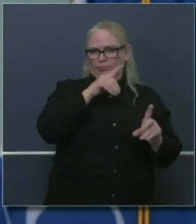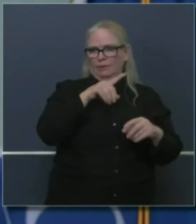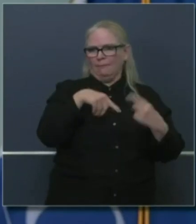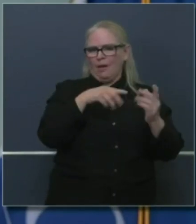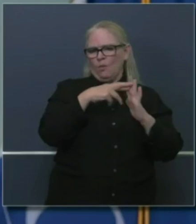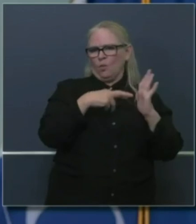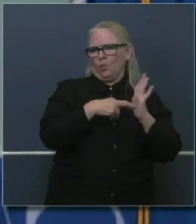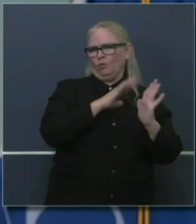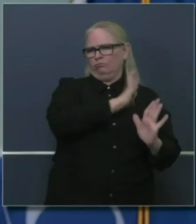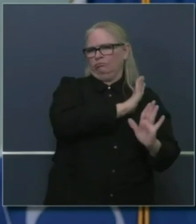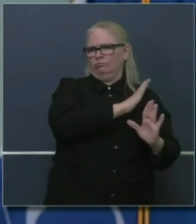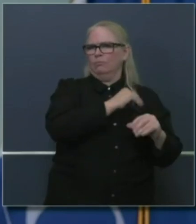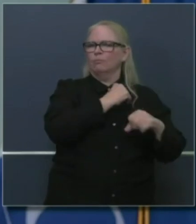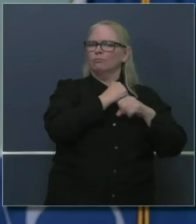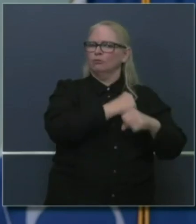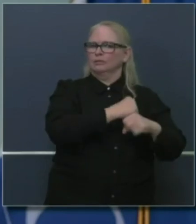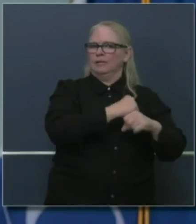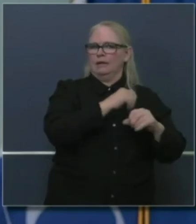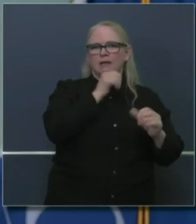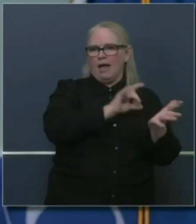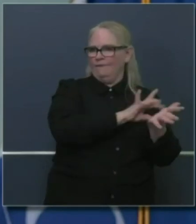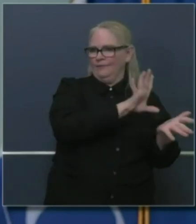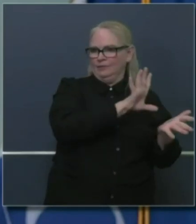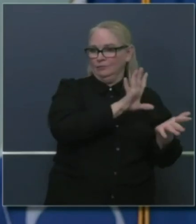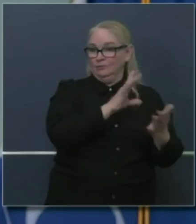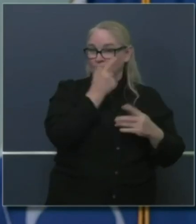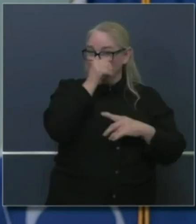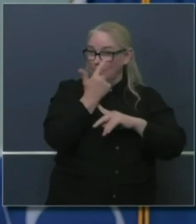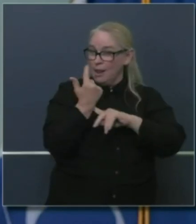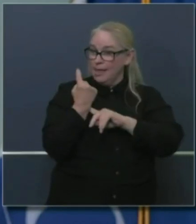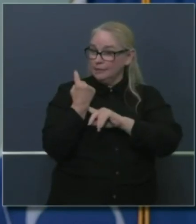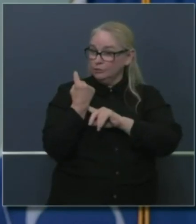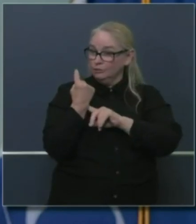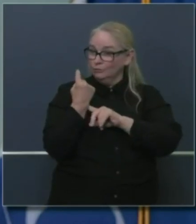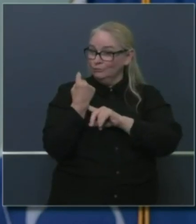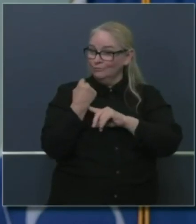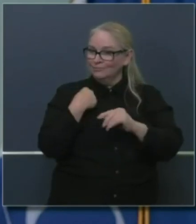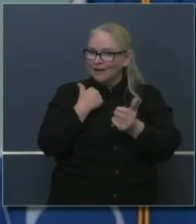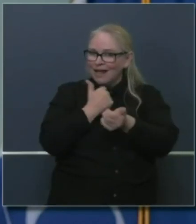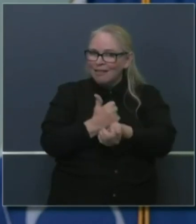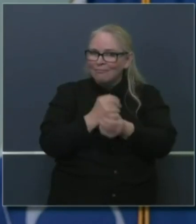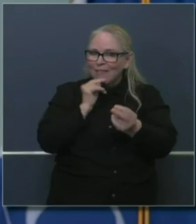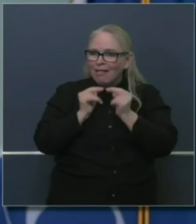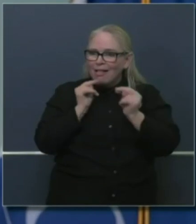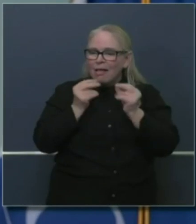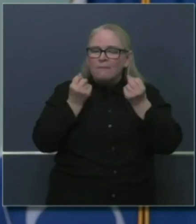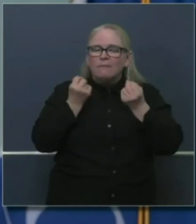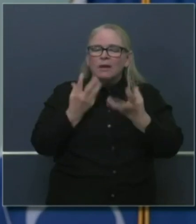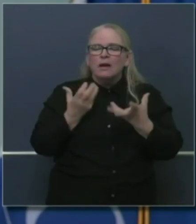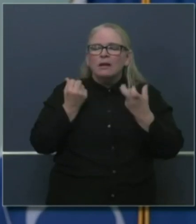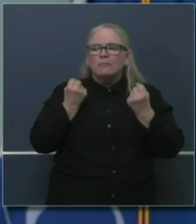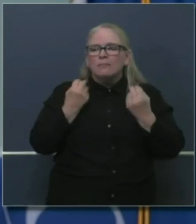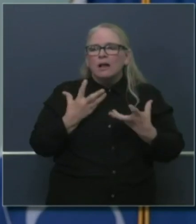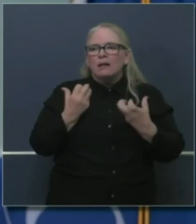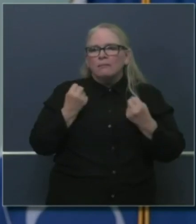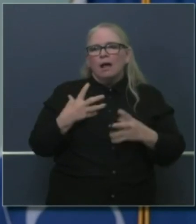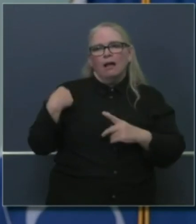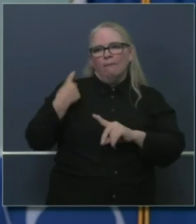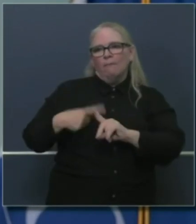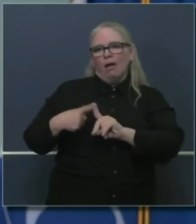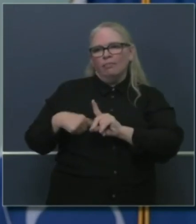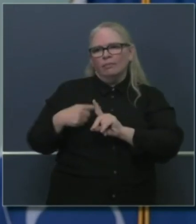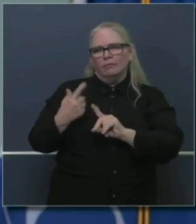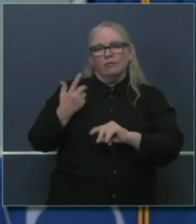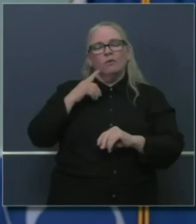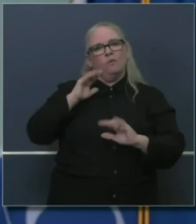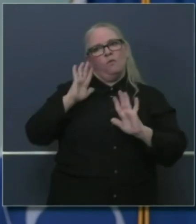of the road. I was very proud last year, you may know, to help negotiate over a course of many, many months with the outstanding leadership of a number of